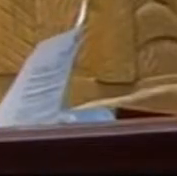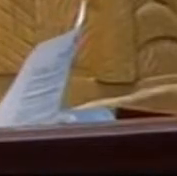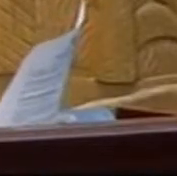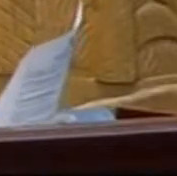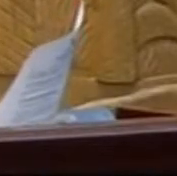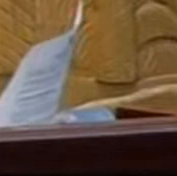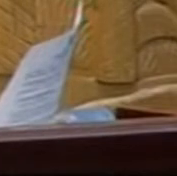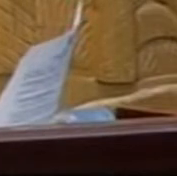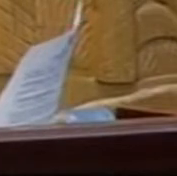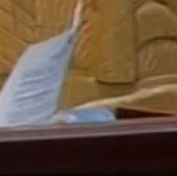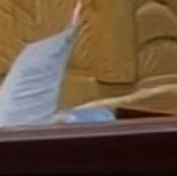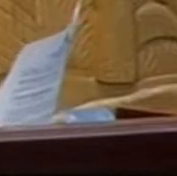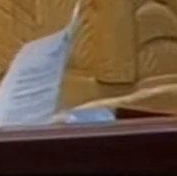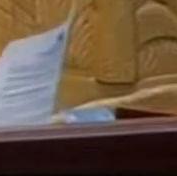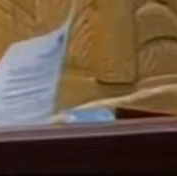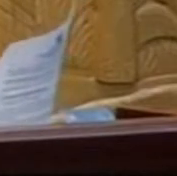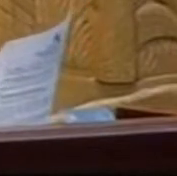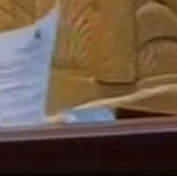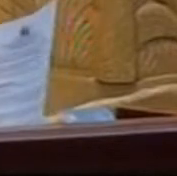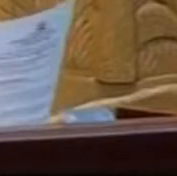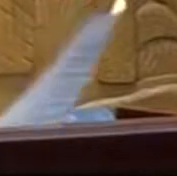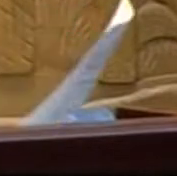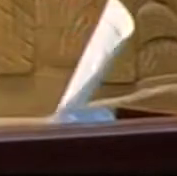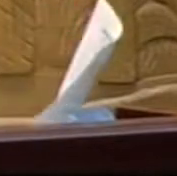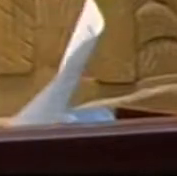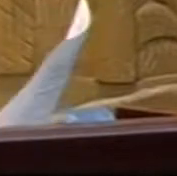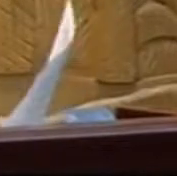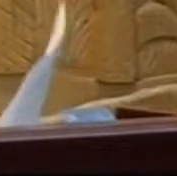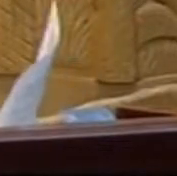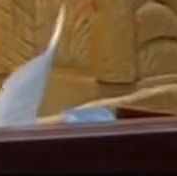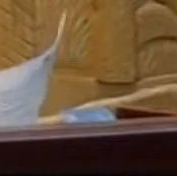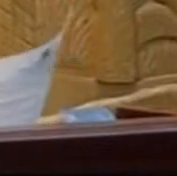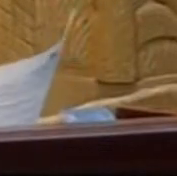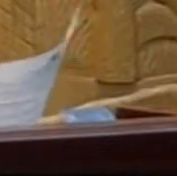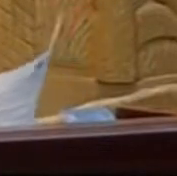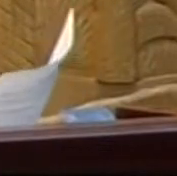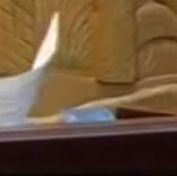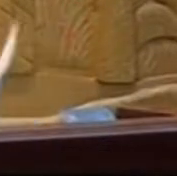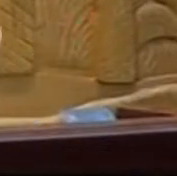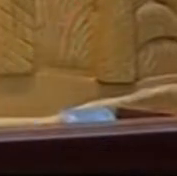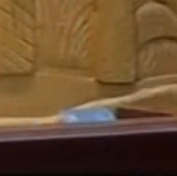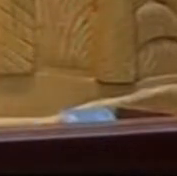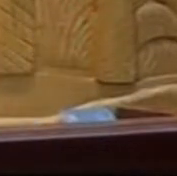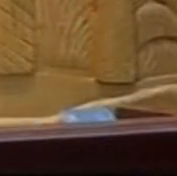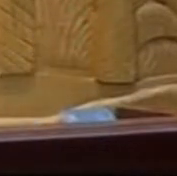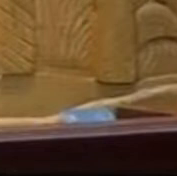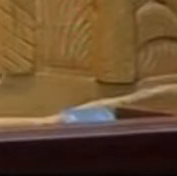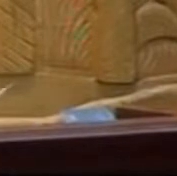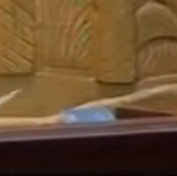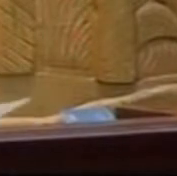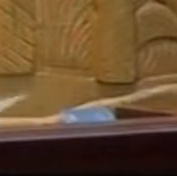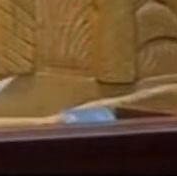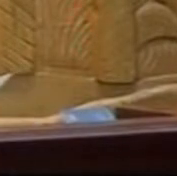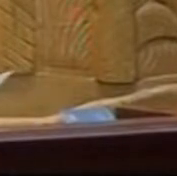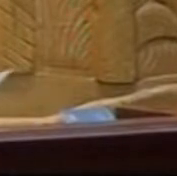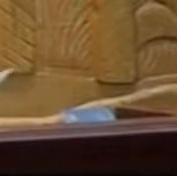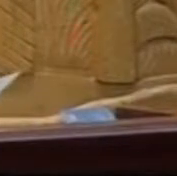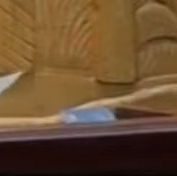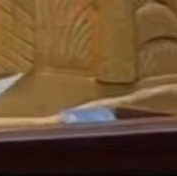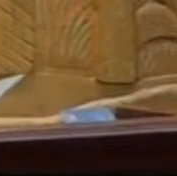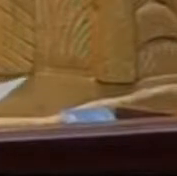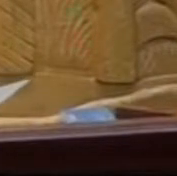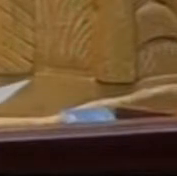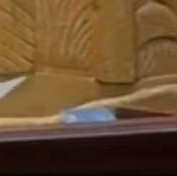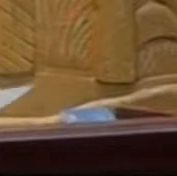instructions from Parliament. Yes, thank you. Yes. Very well, Honorable Abdulswaman, 1 week's time. Next